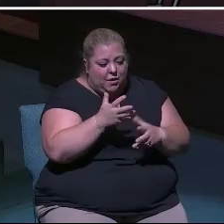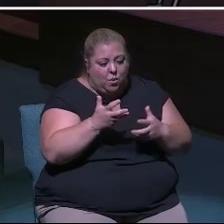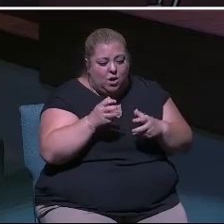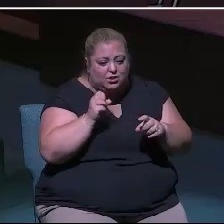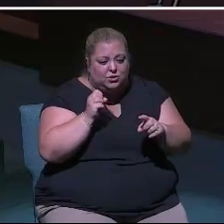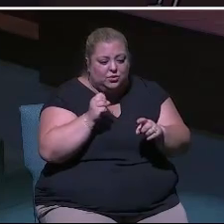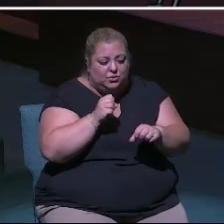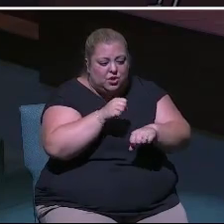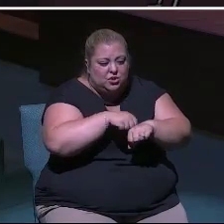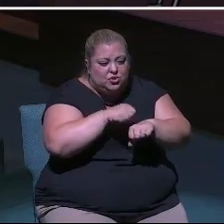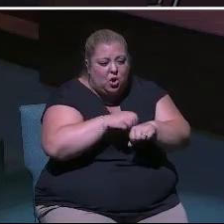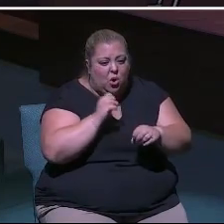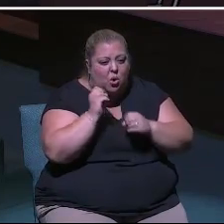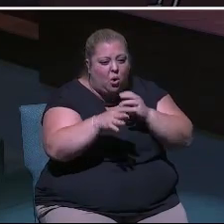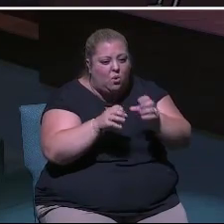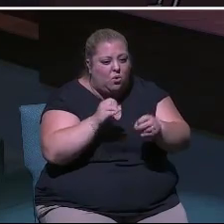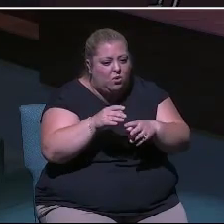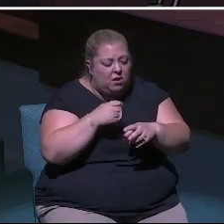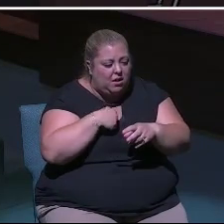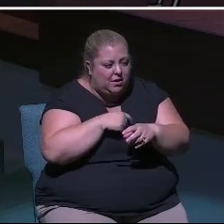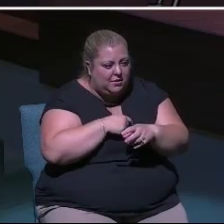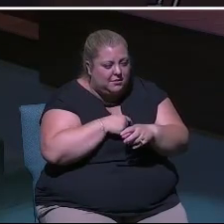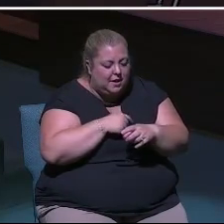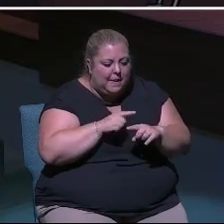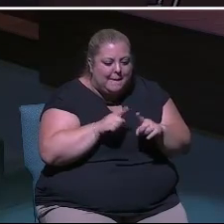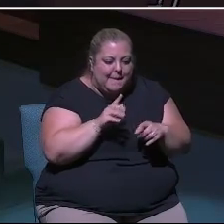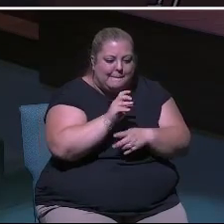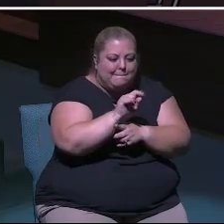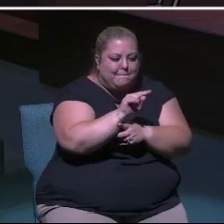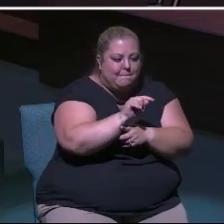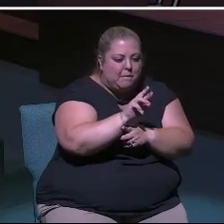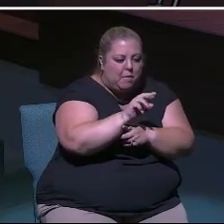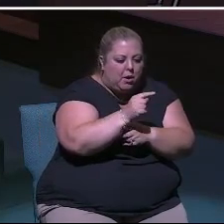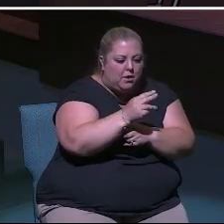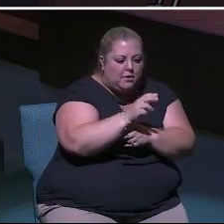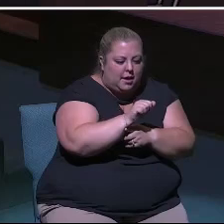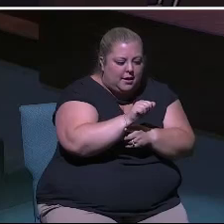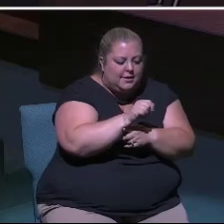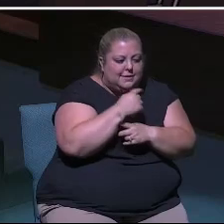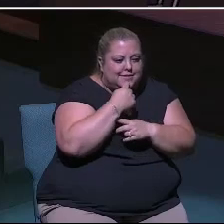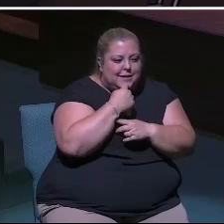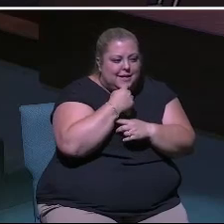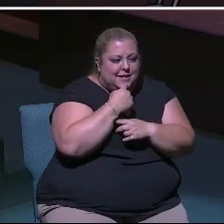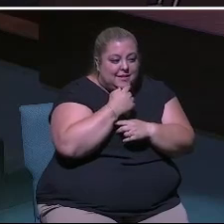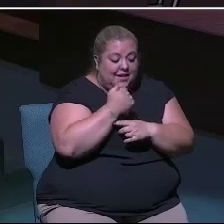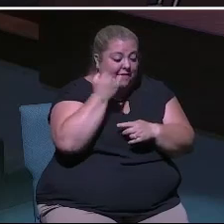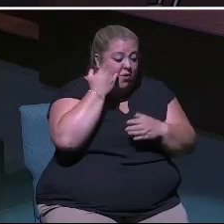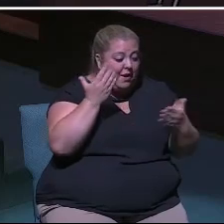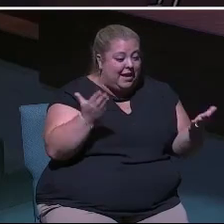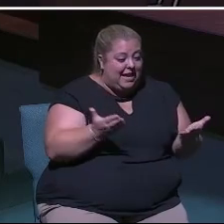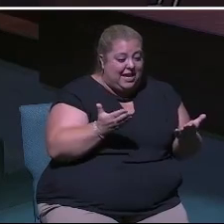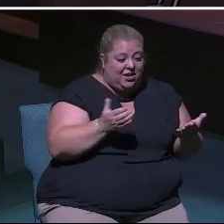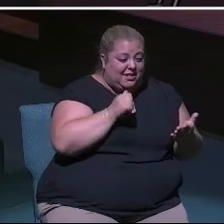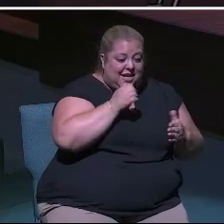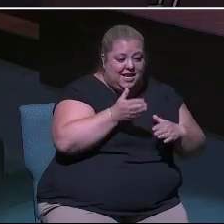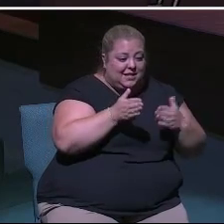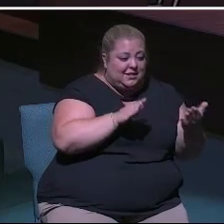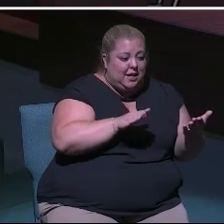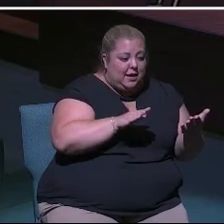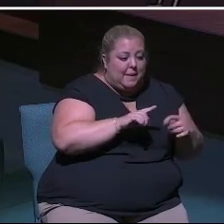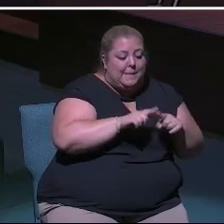says, Martha says, Lord, if you'd have been here, he wouldn't have died. But I do know that whatever you ask of the